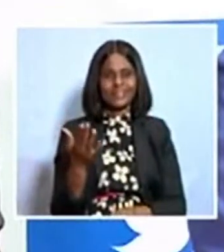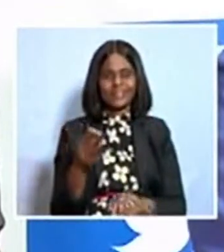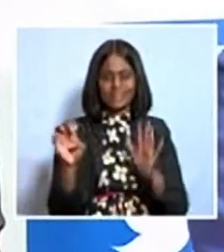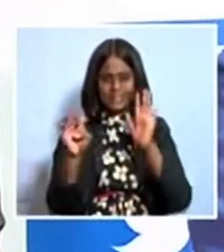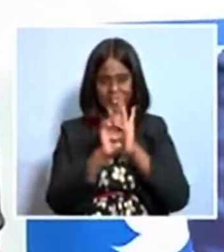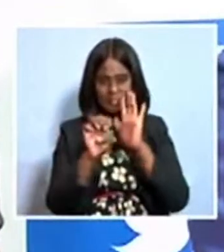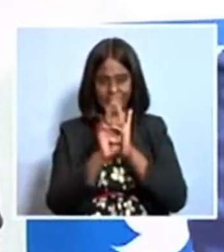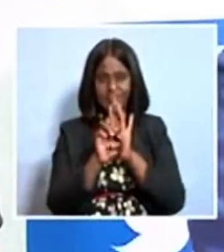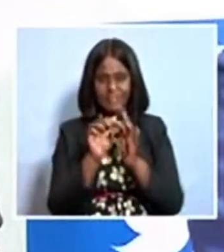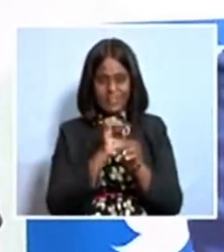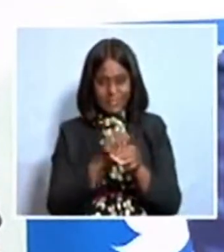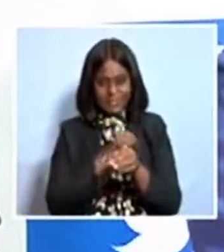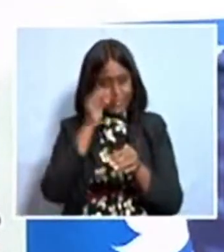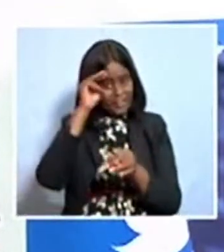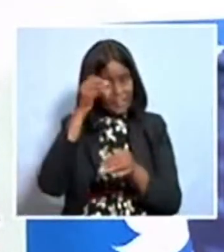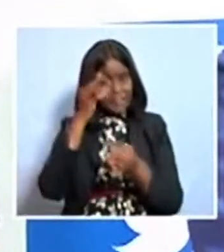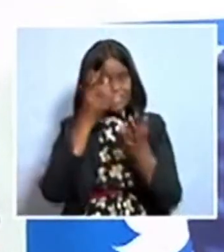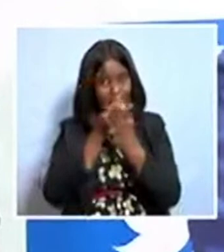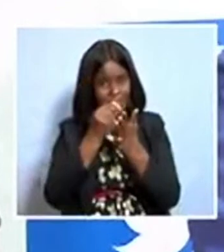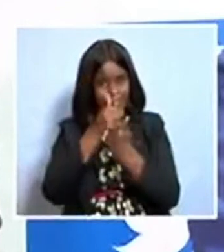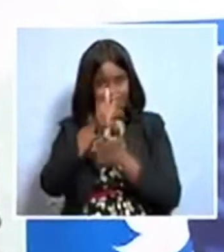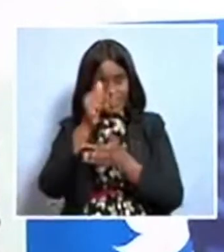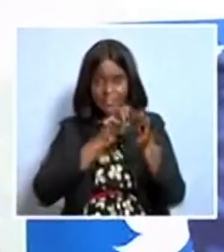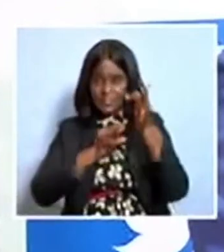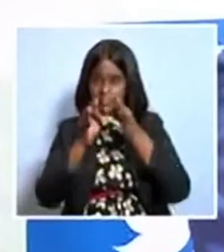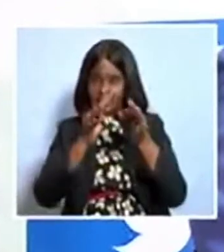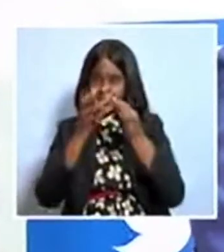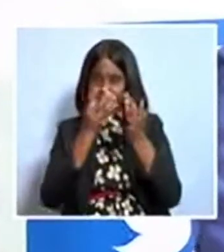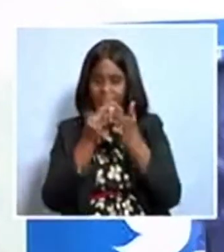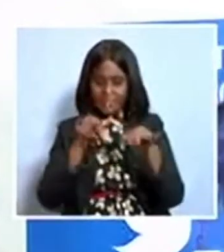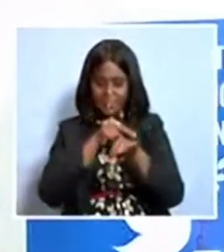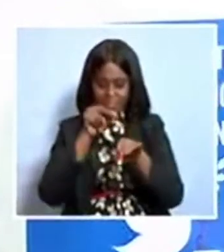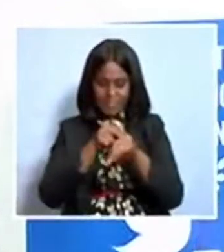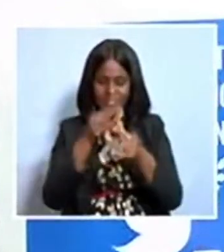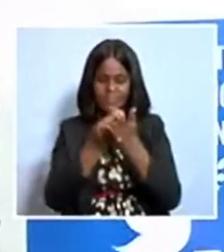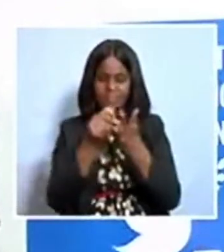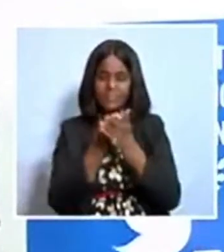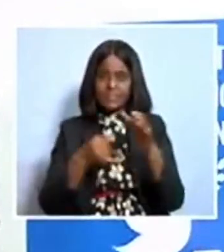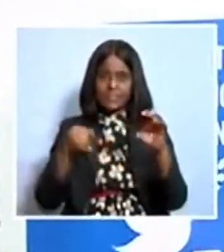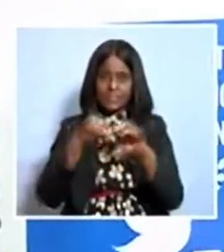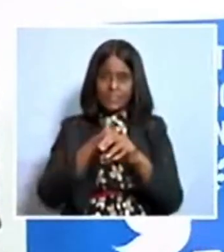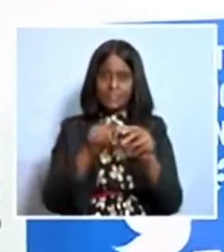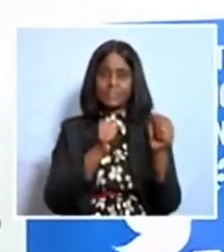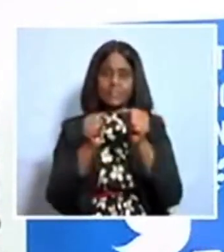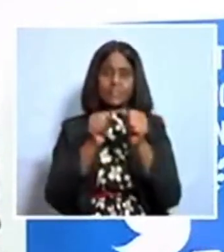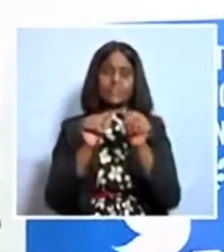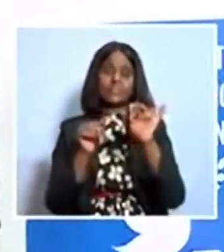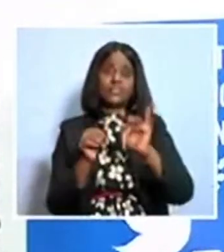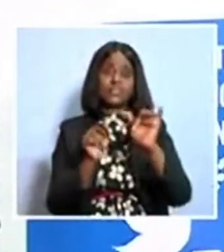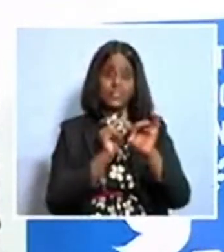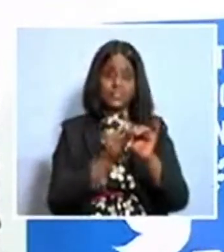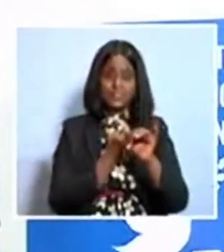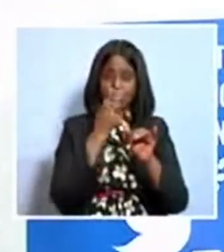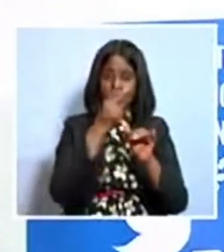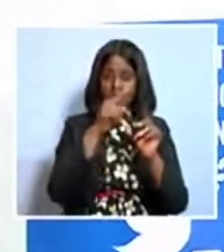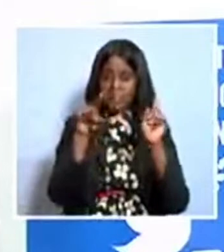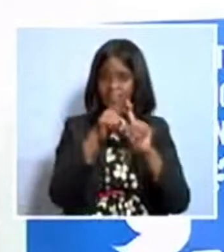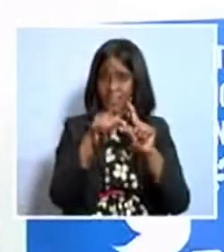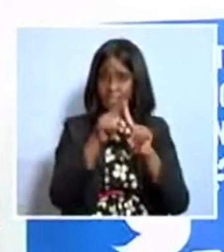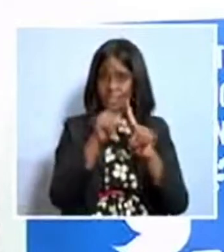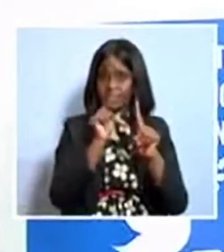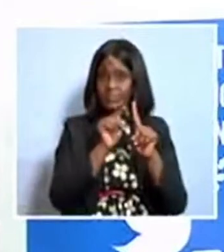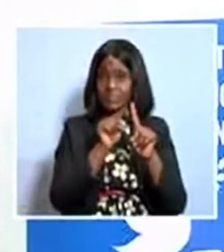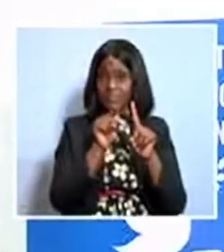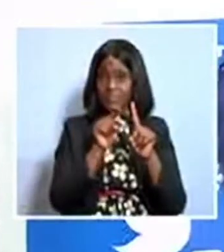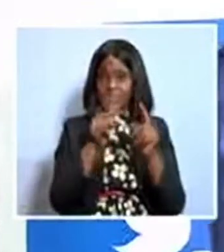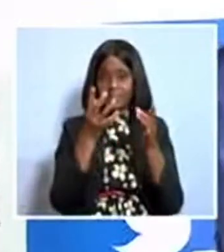example of, I think our Ministry of Finance recently reviewed their National Financial Inclusion Strategy. And although we saw a positive movement in